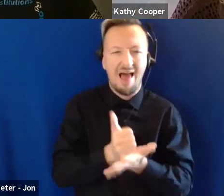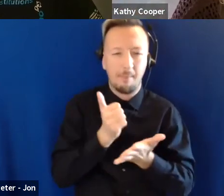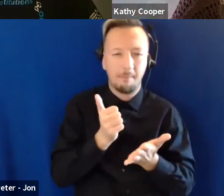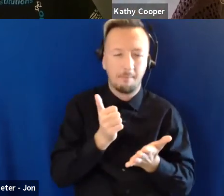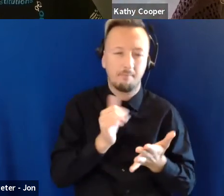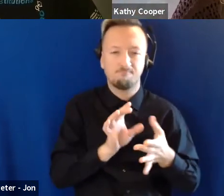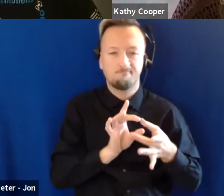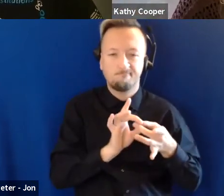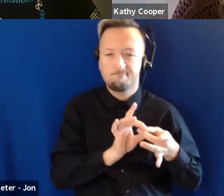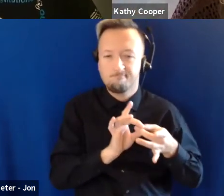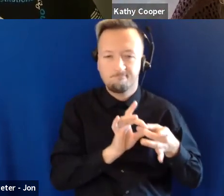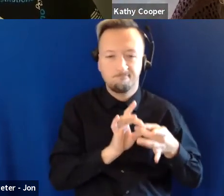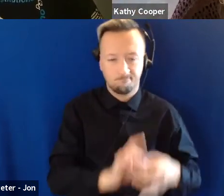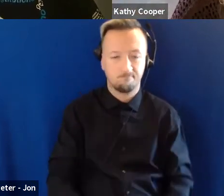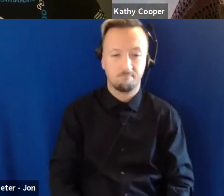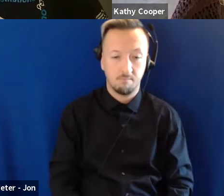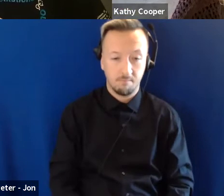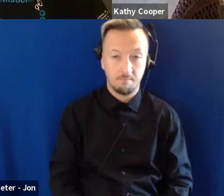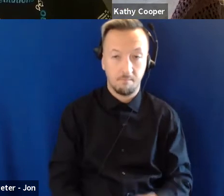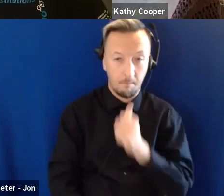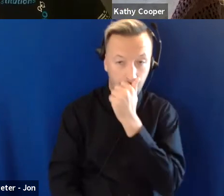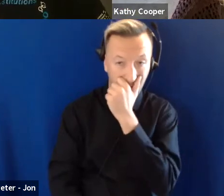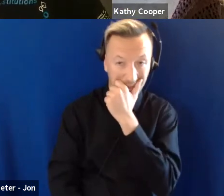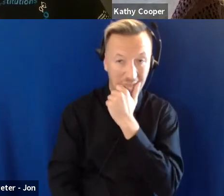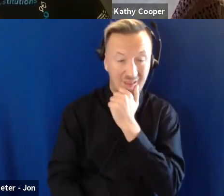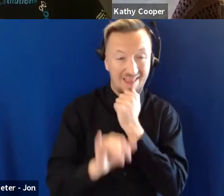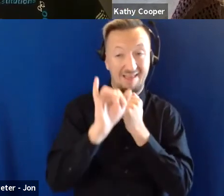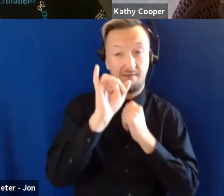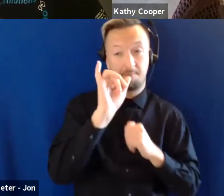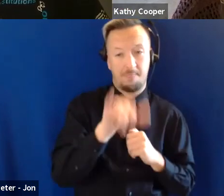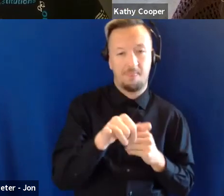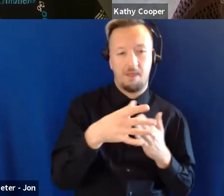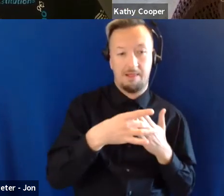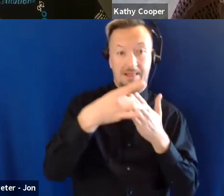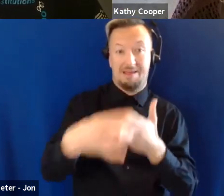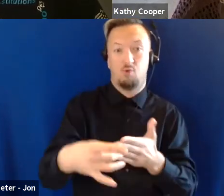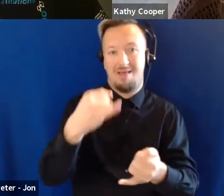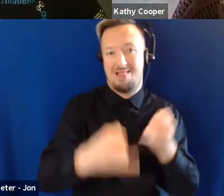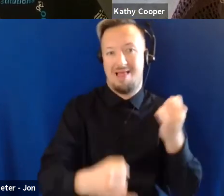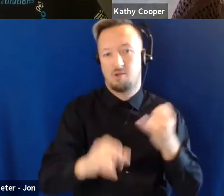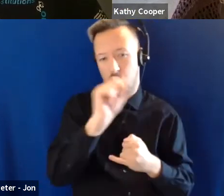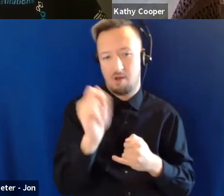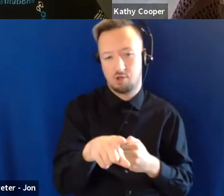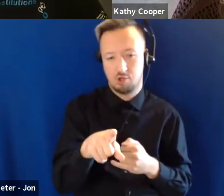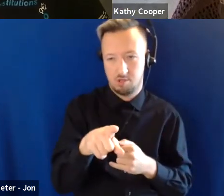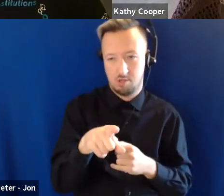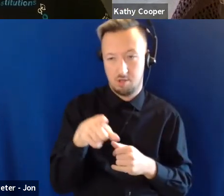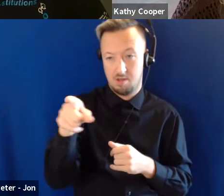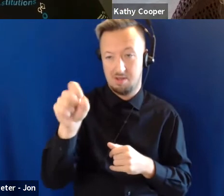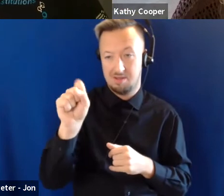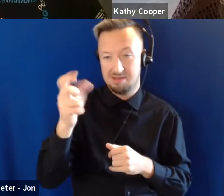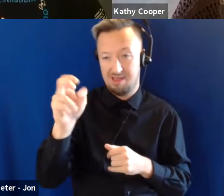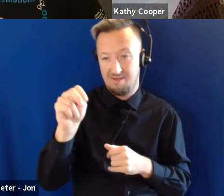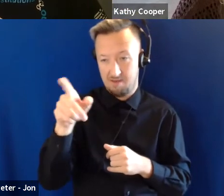yeah. Well, I mean, and I do think that leads us kind of into this last question from Stephen, is what can be done to